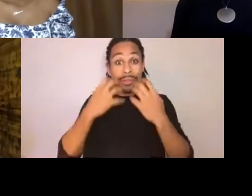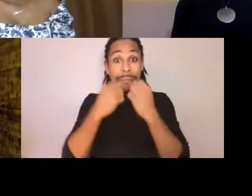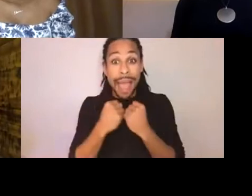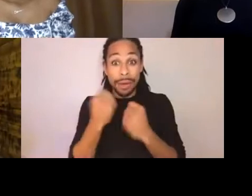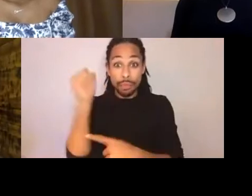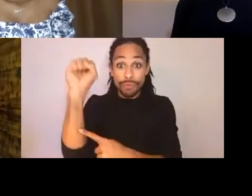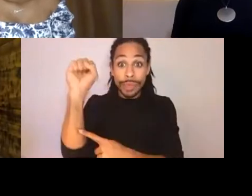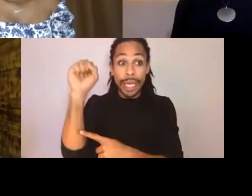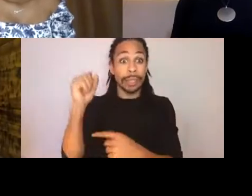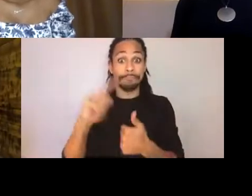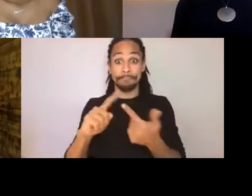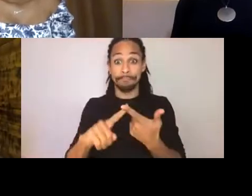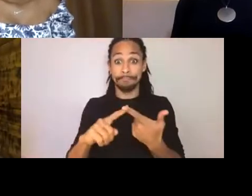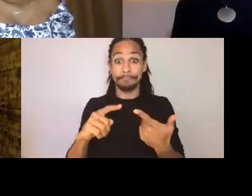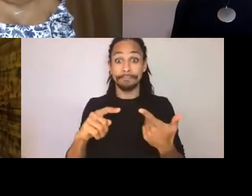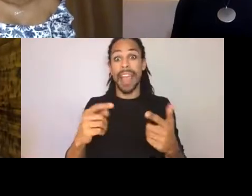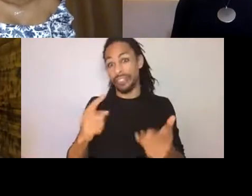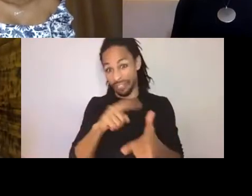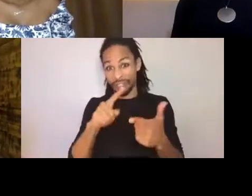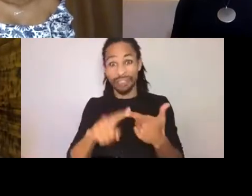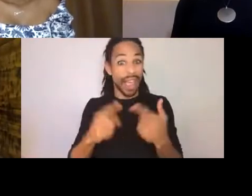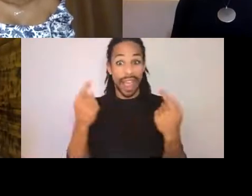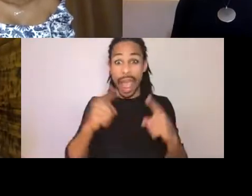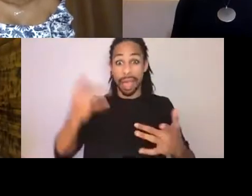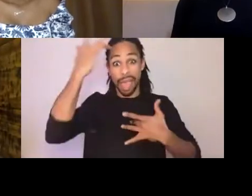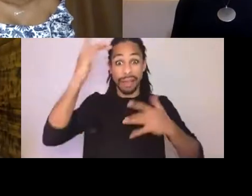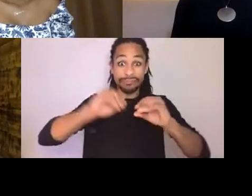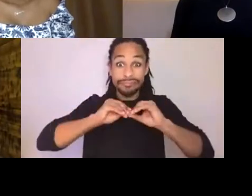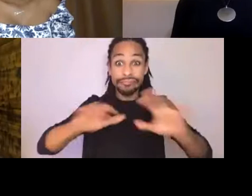also followed that by the pandemic, you know.